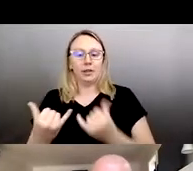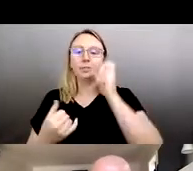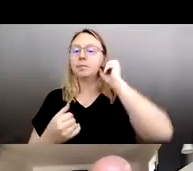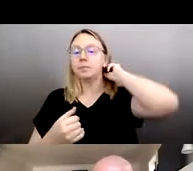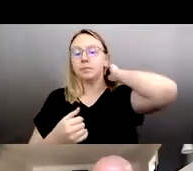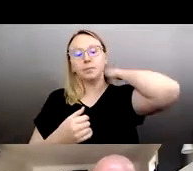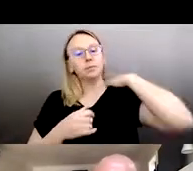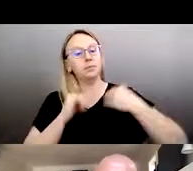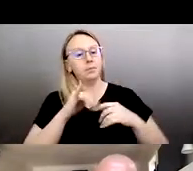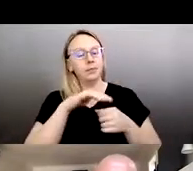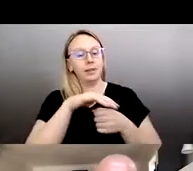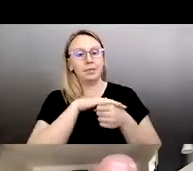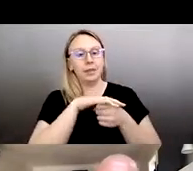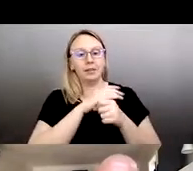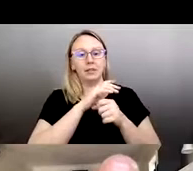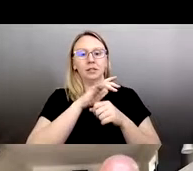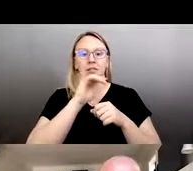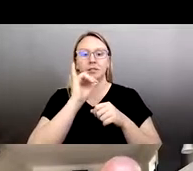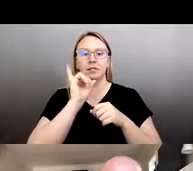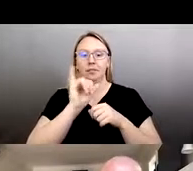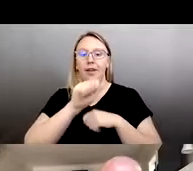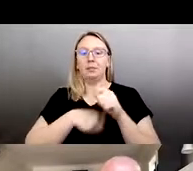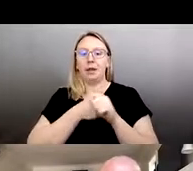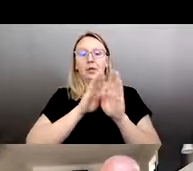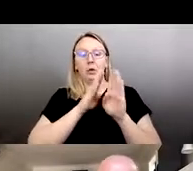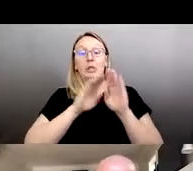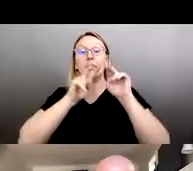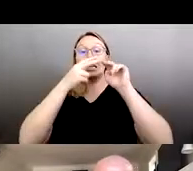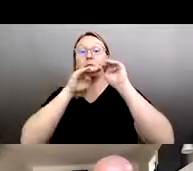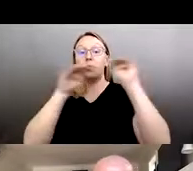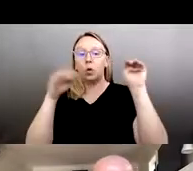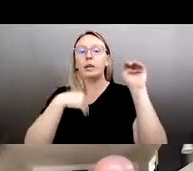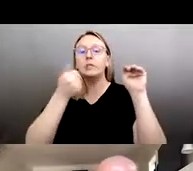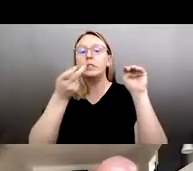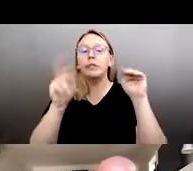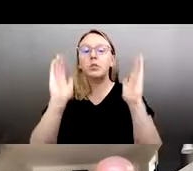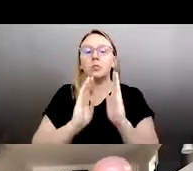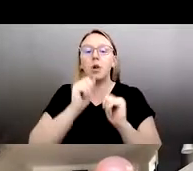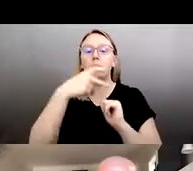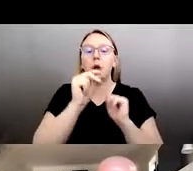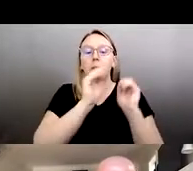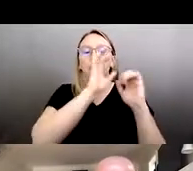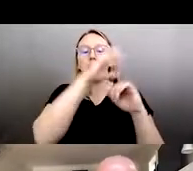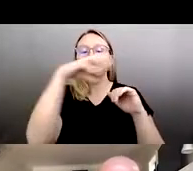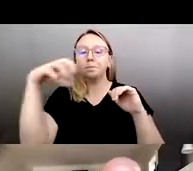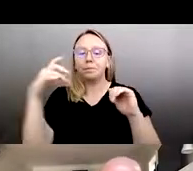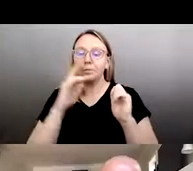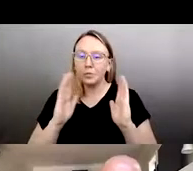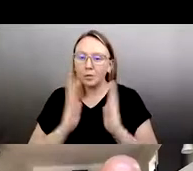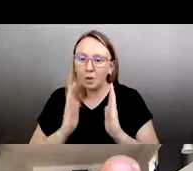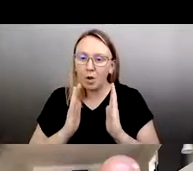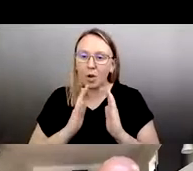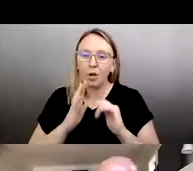That's behind the doors that he's standing in front of. And the second floor was a series of small apartments that really were kind of small and